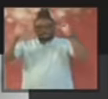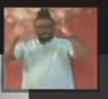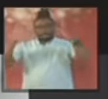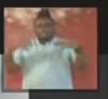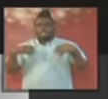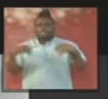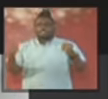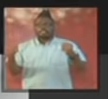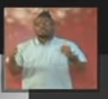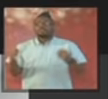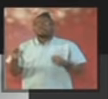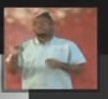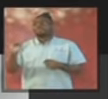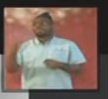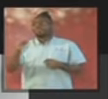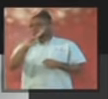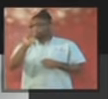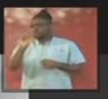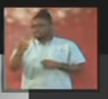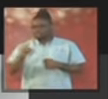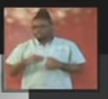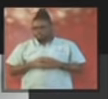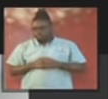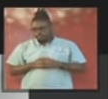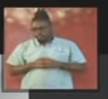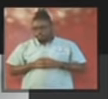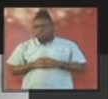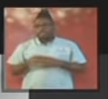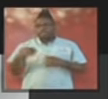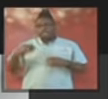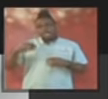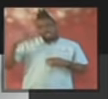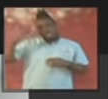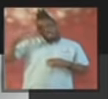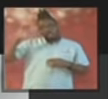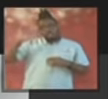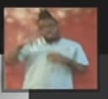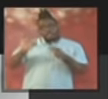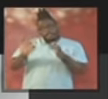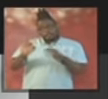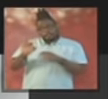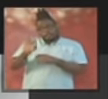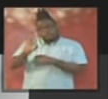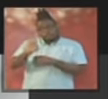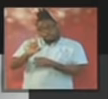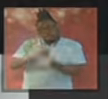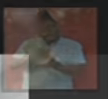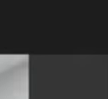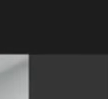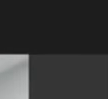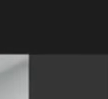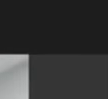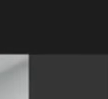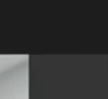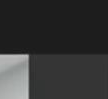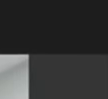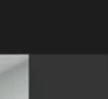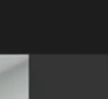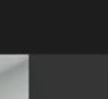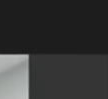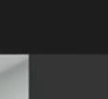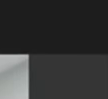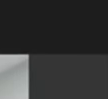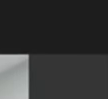the first question, and I don't know if Dr. Wheeler would want to weigh in on this. I believe yesterday the Chief Medical Officer would have been a part